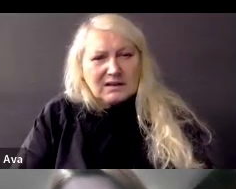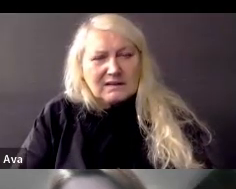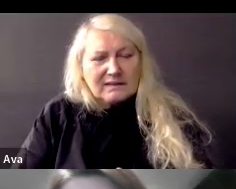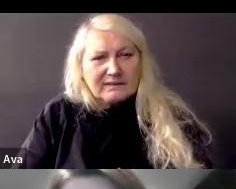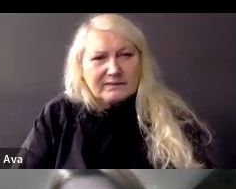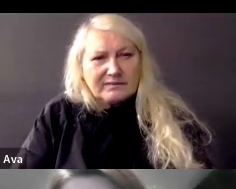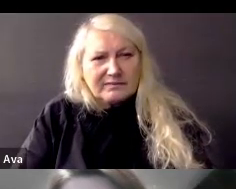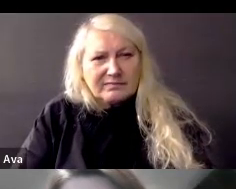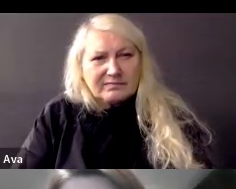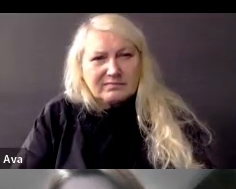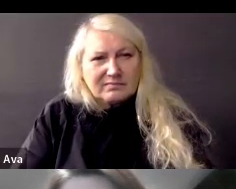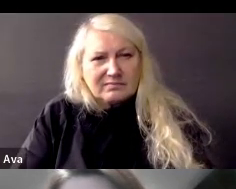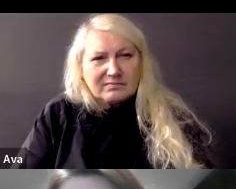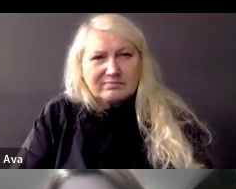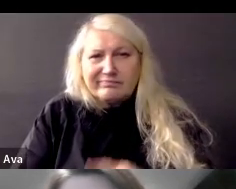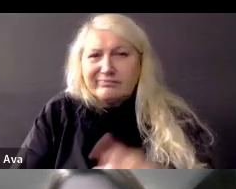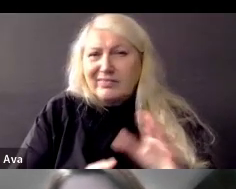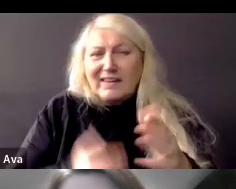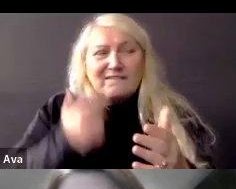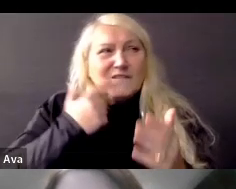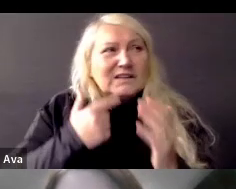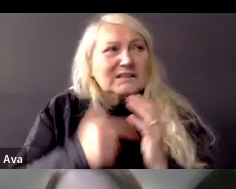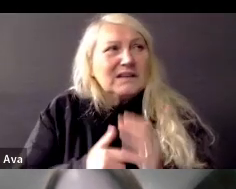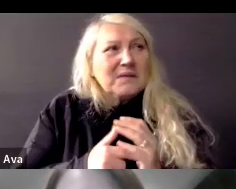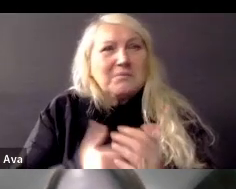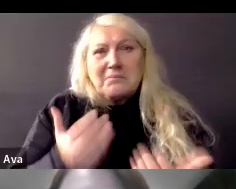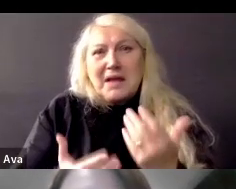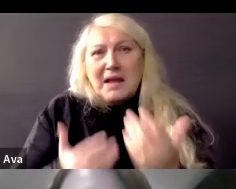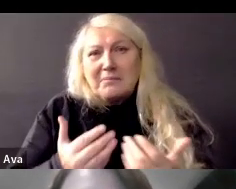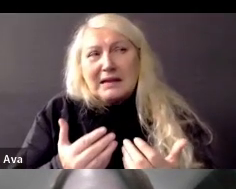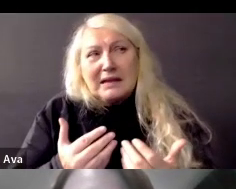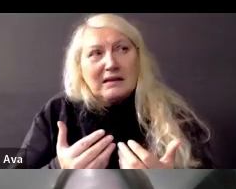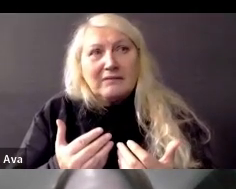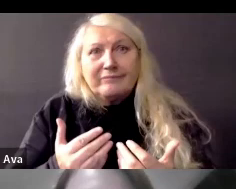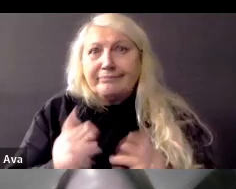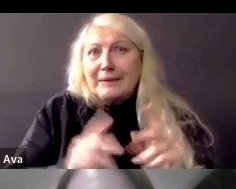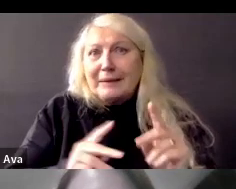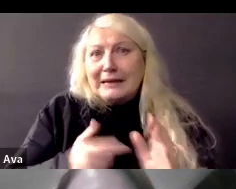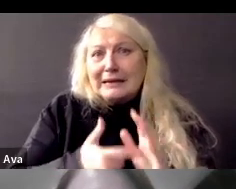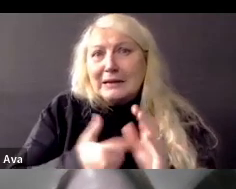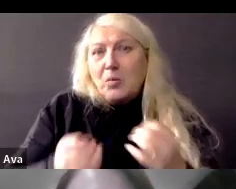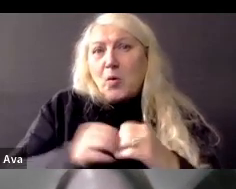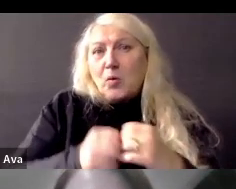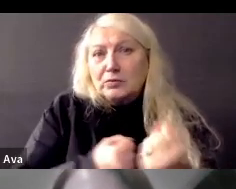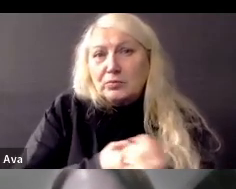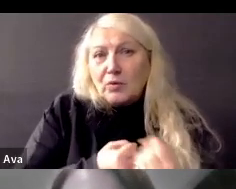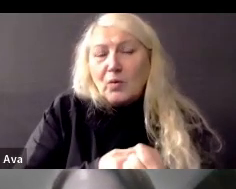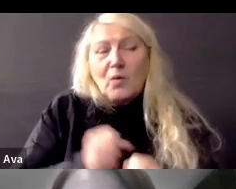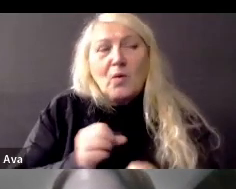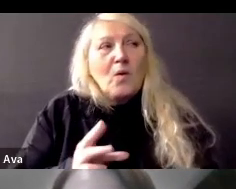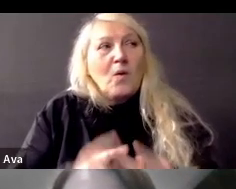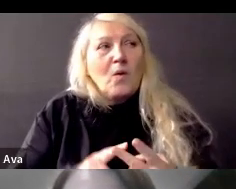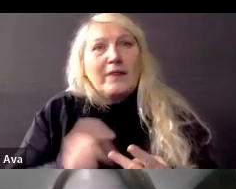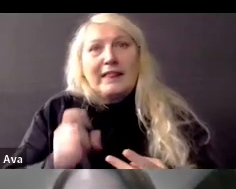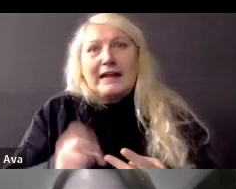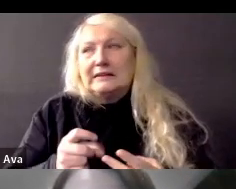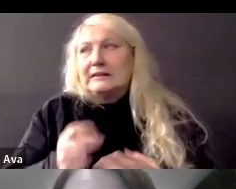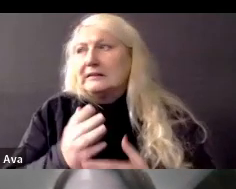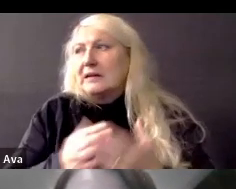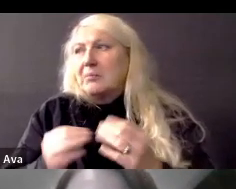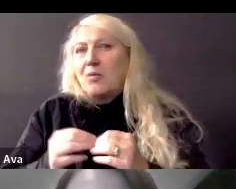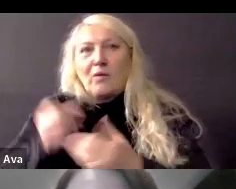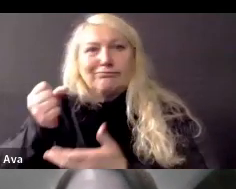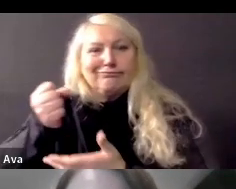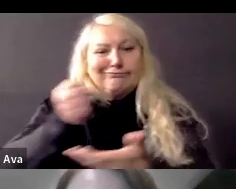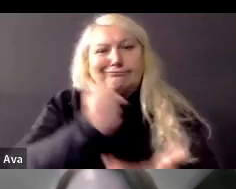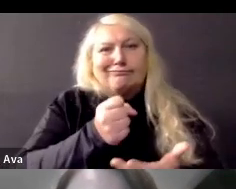things such as having more support or more funding hours so they can do something